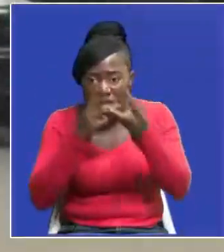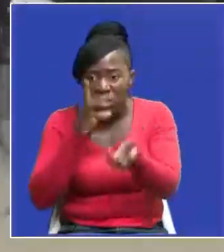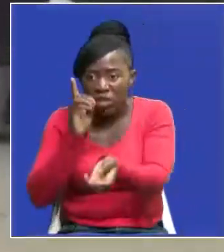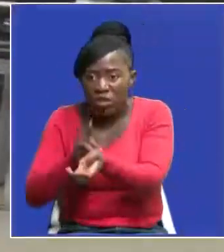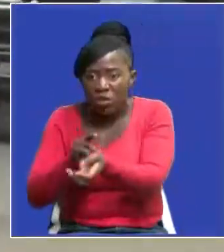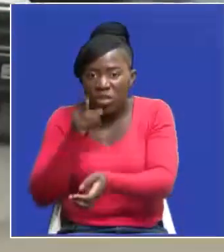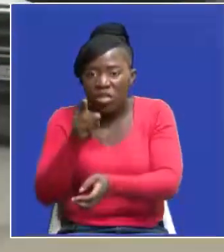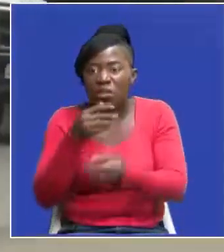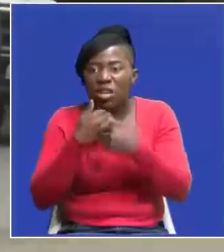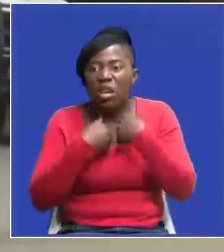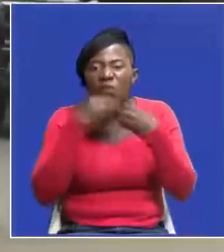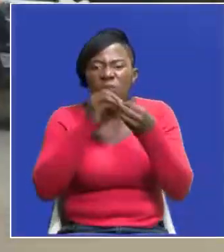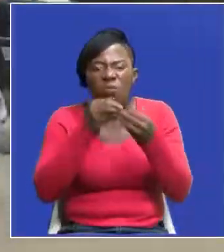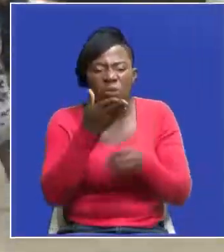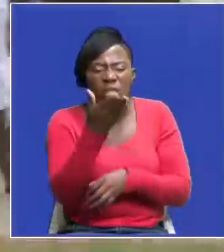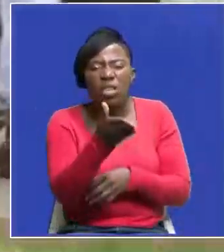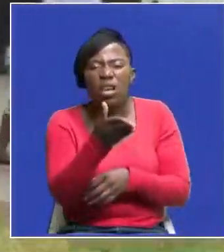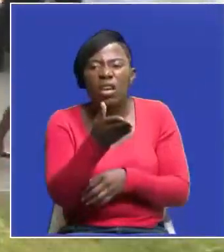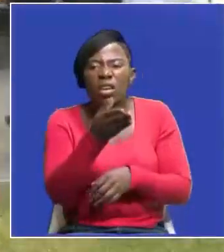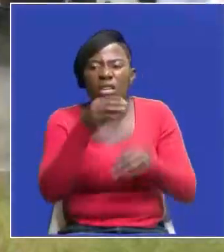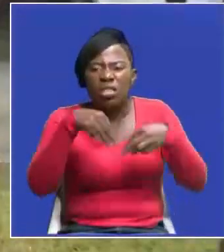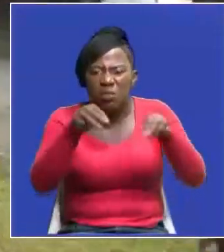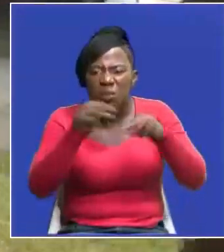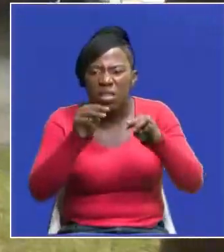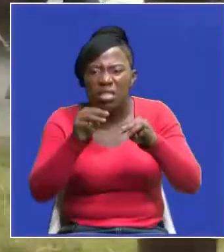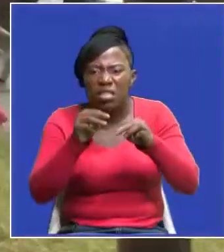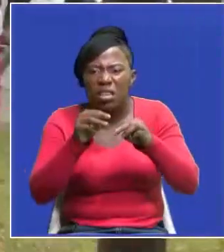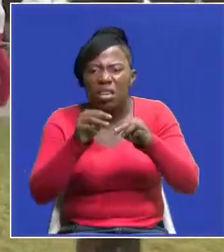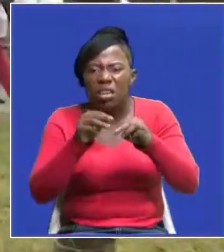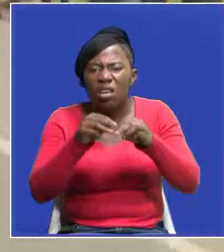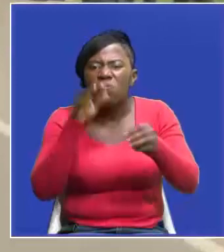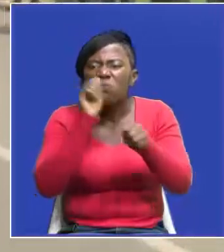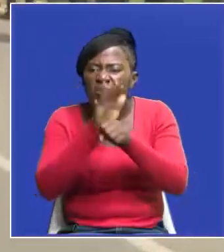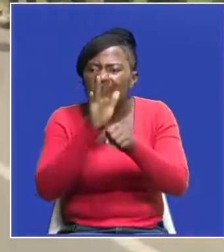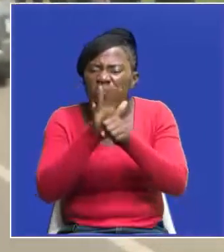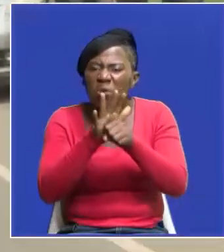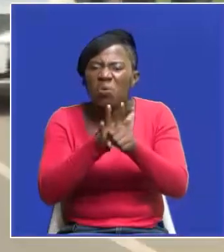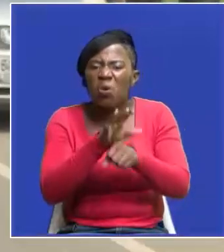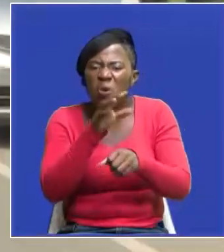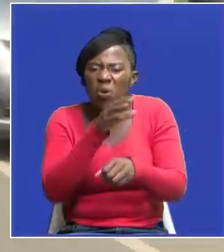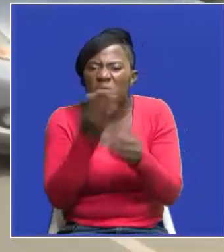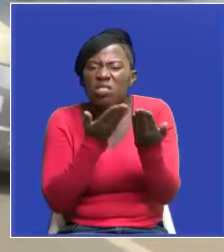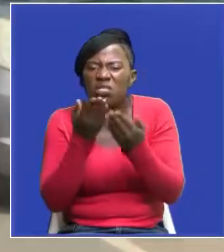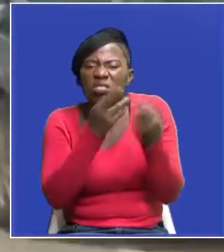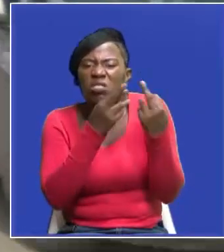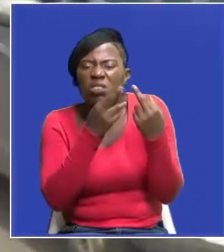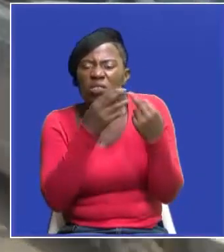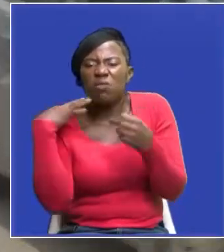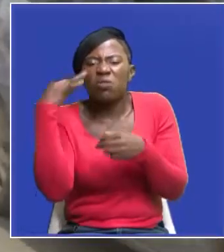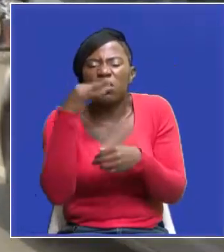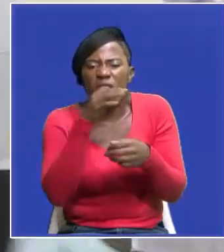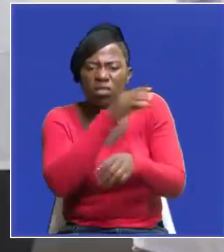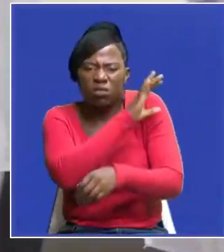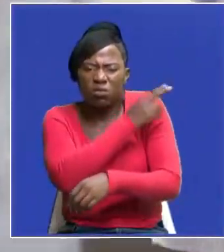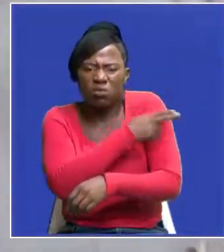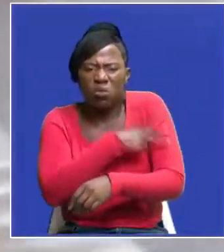offloaded on the market is increasing but not translating into full-time employment. They want, among other things,